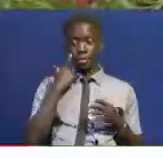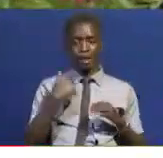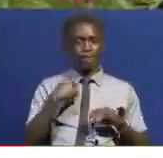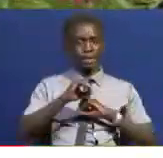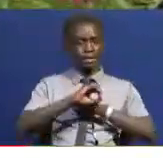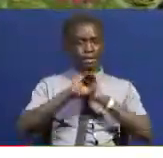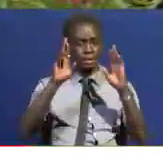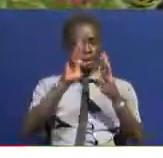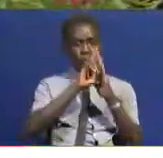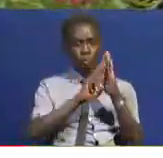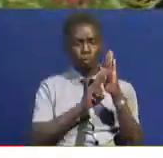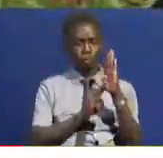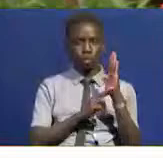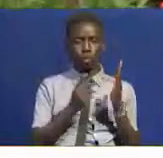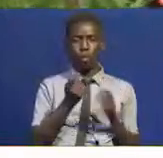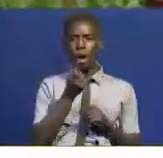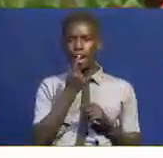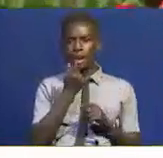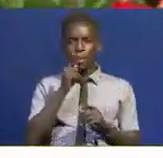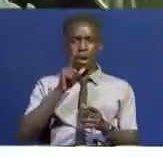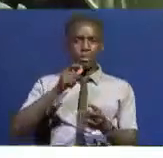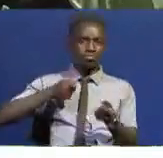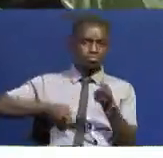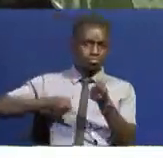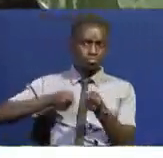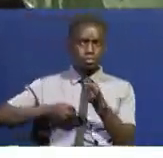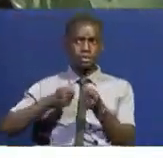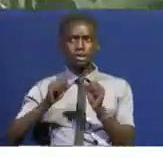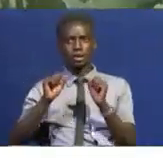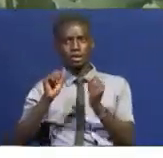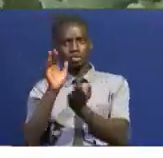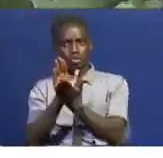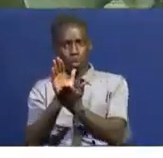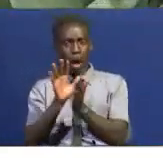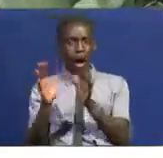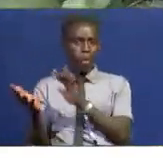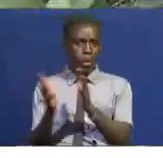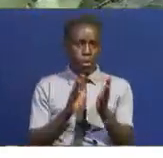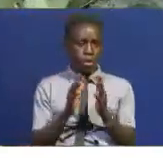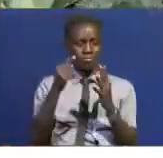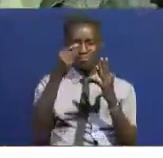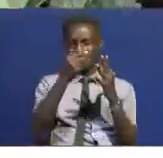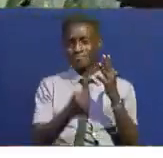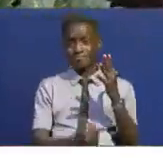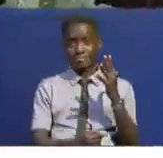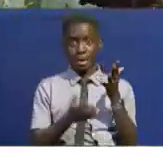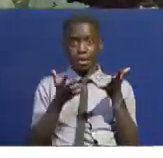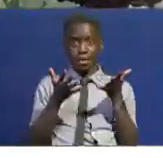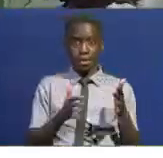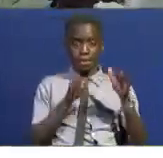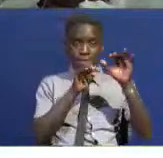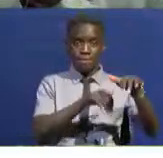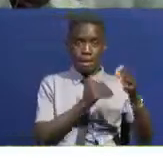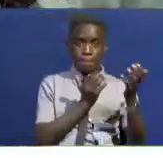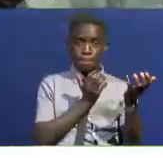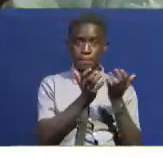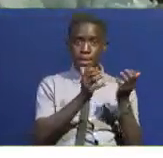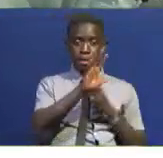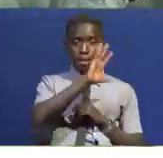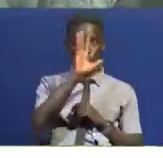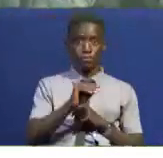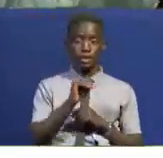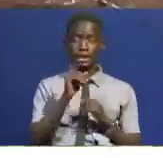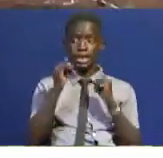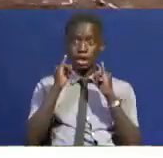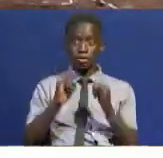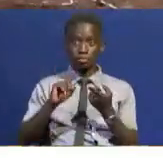controls, transportation and storage of plant, among others. According to the FarmBiz Africa, the new standards will